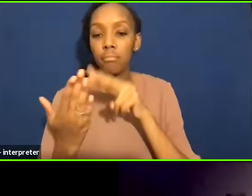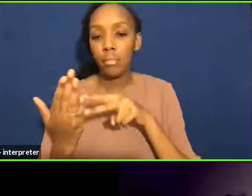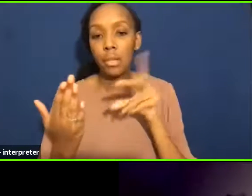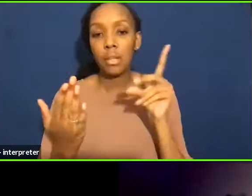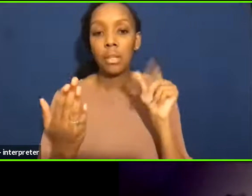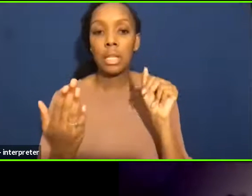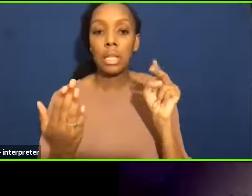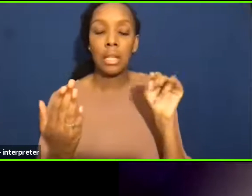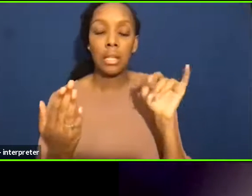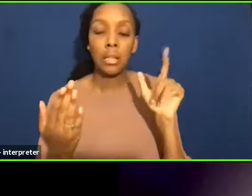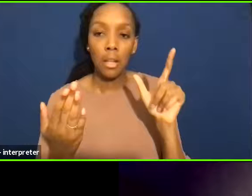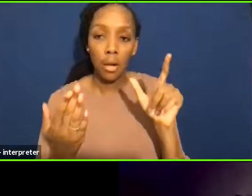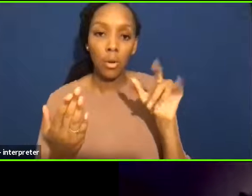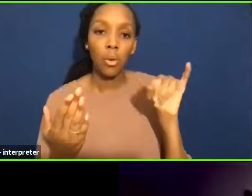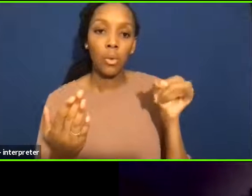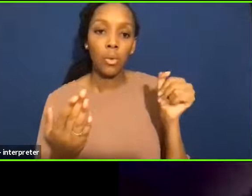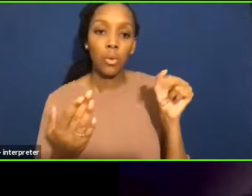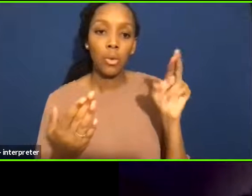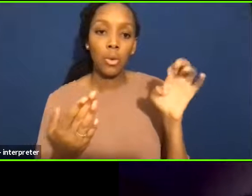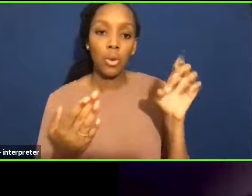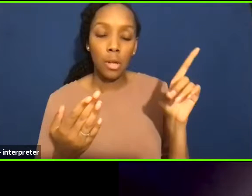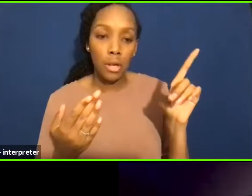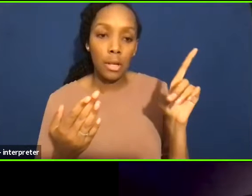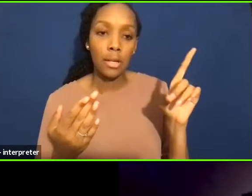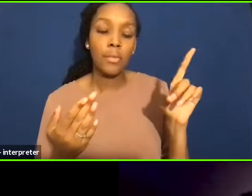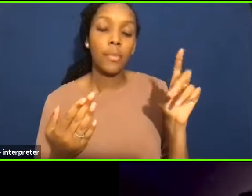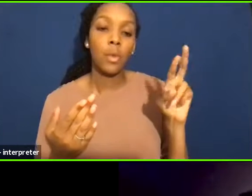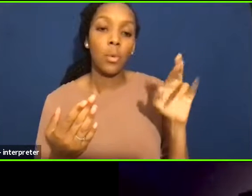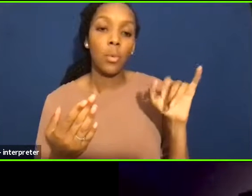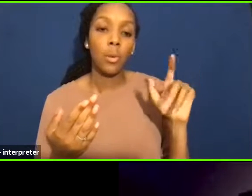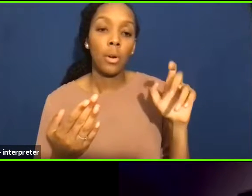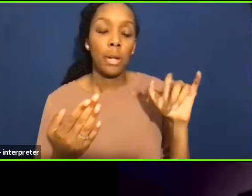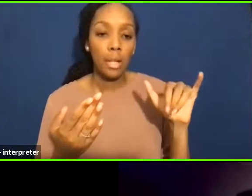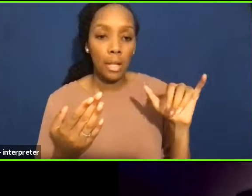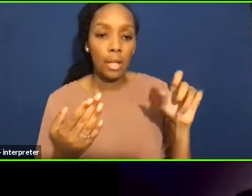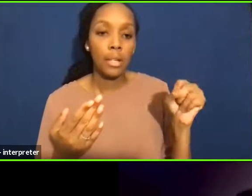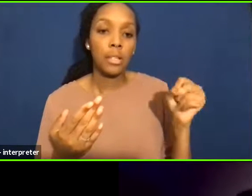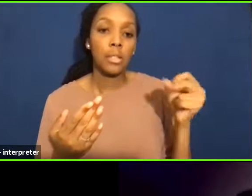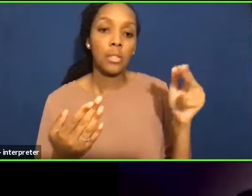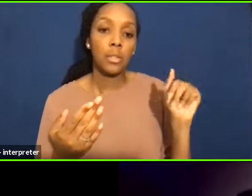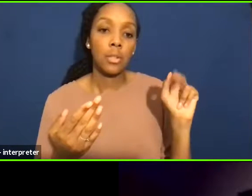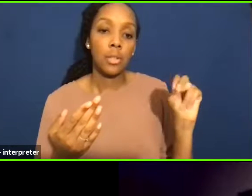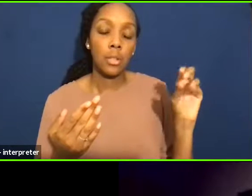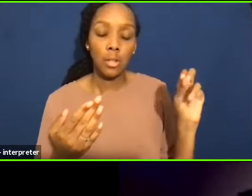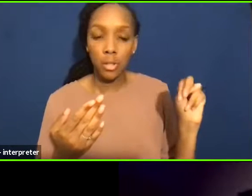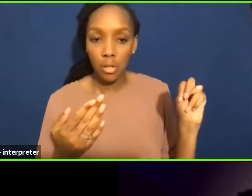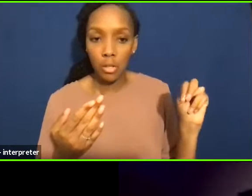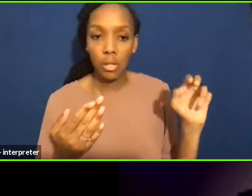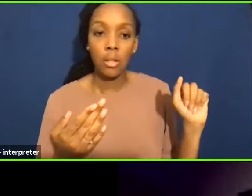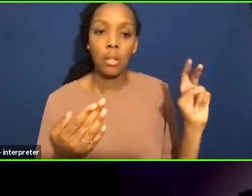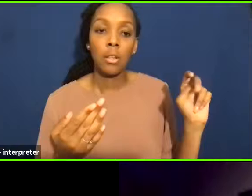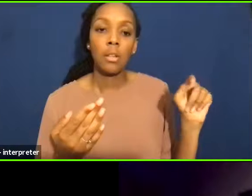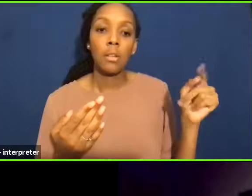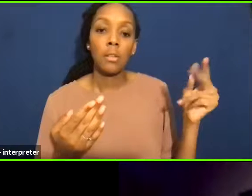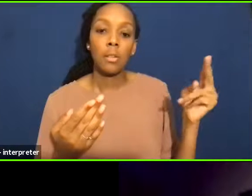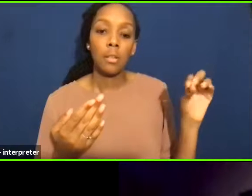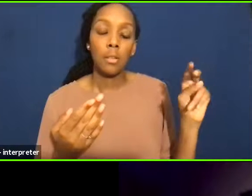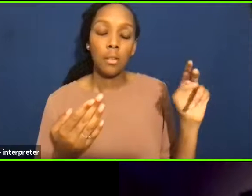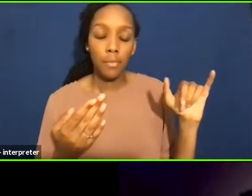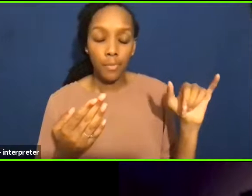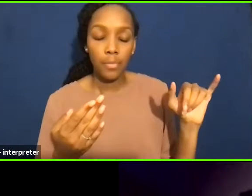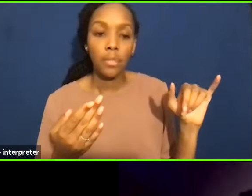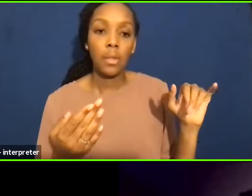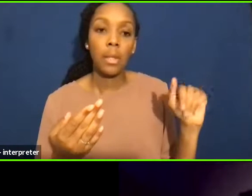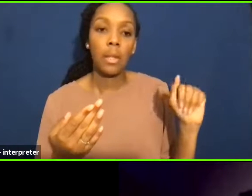Daniel, Jared, Taylor, Riley, Toluanimi, Shannon, Anthony, James, Jocelyn, and